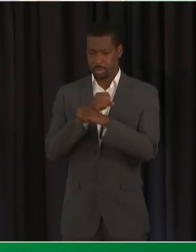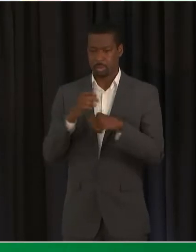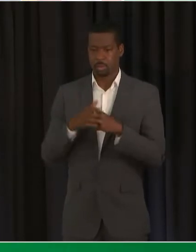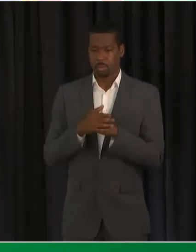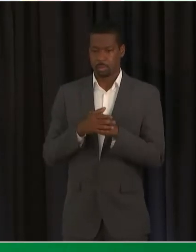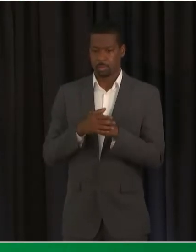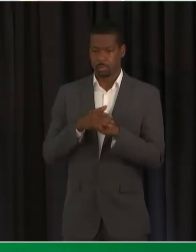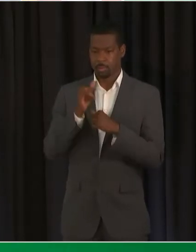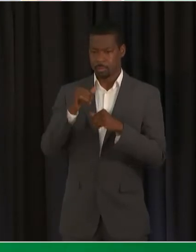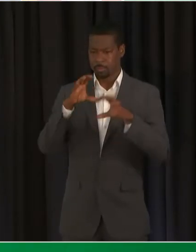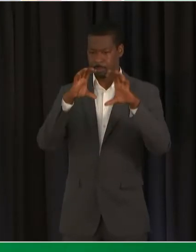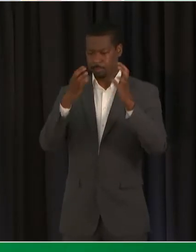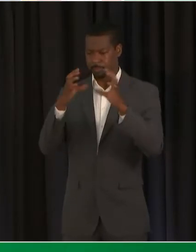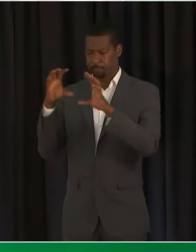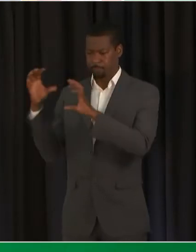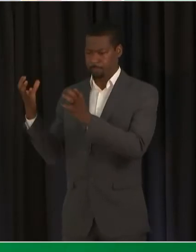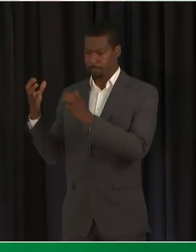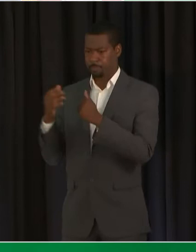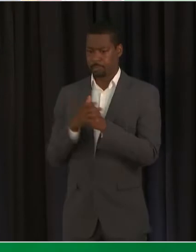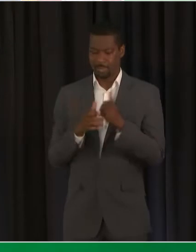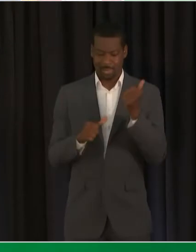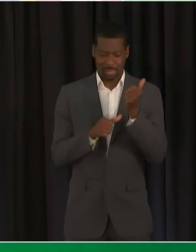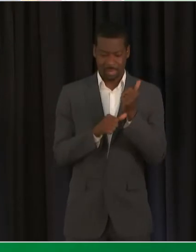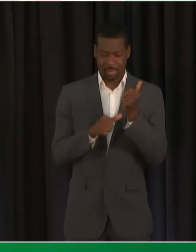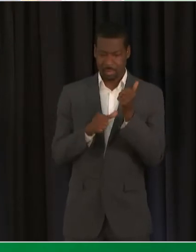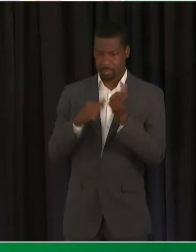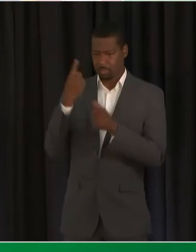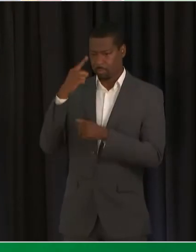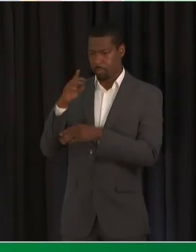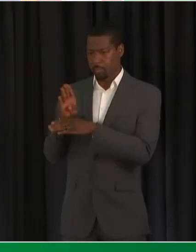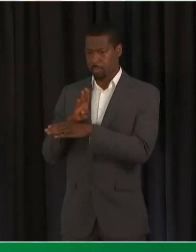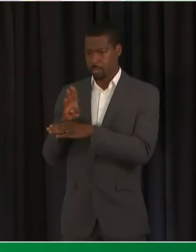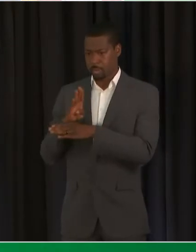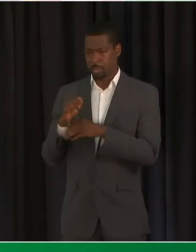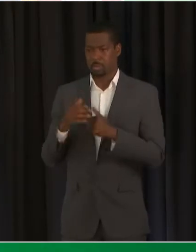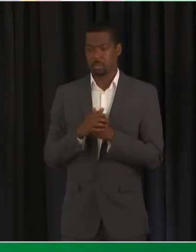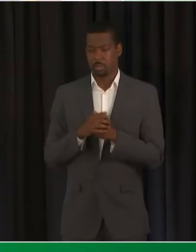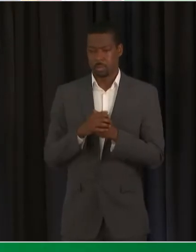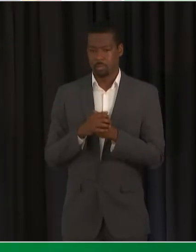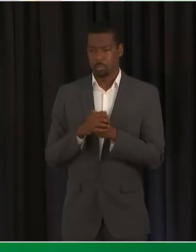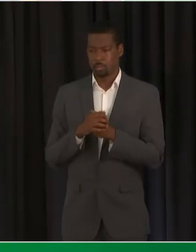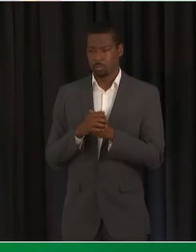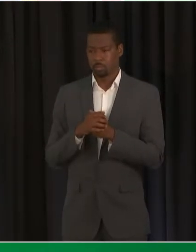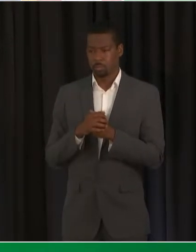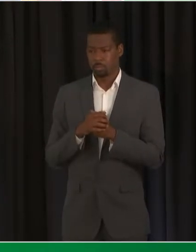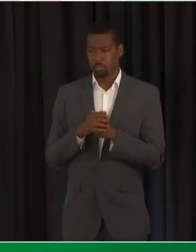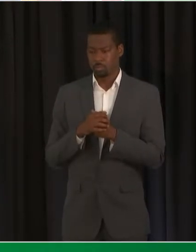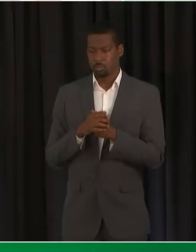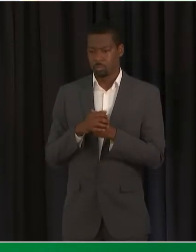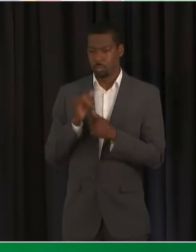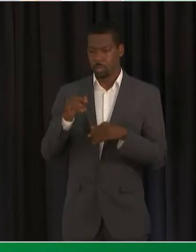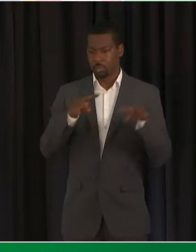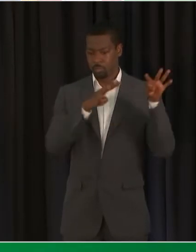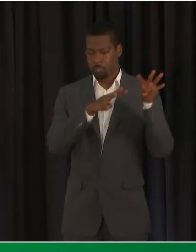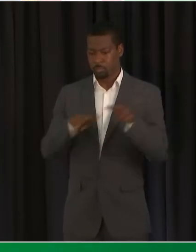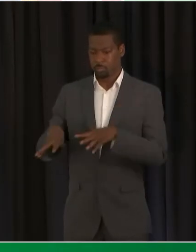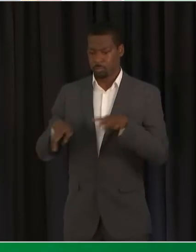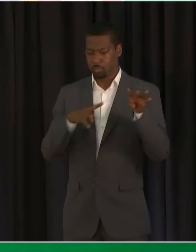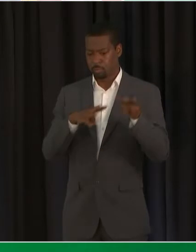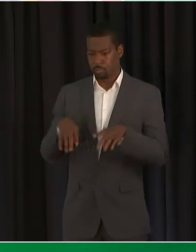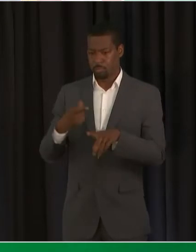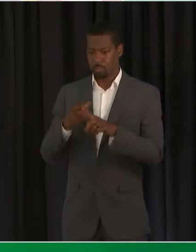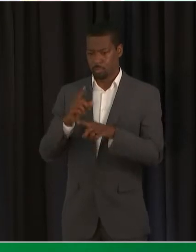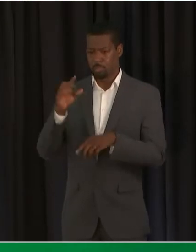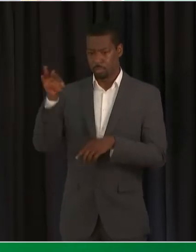about that category in the ladder, that assistance for businesses that has flowed from the